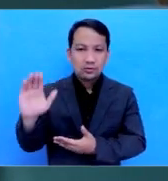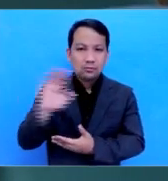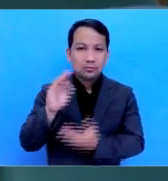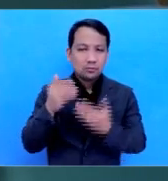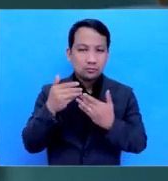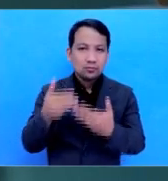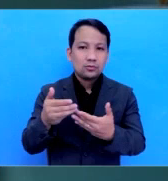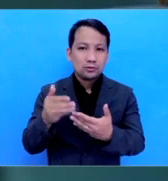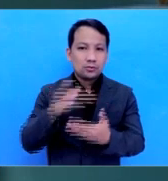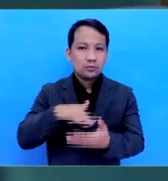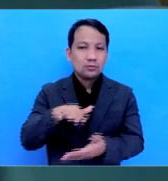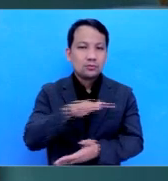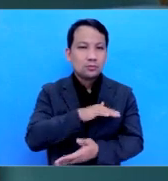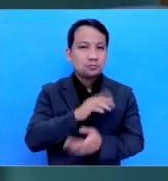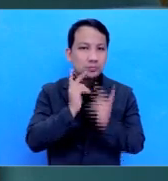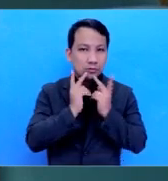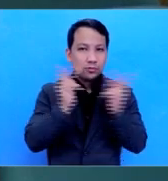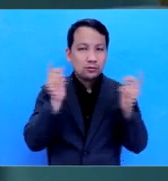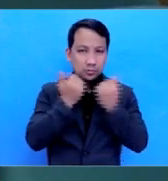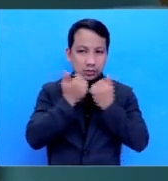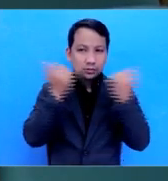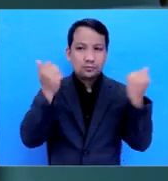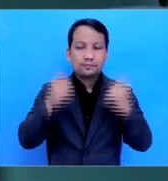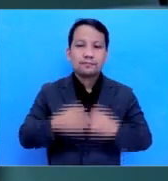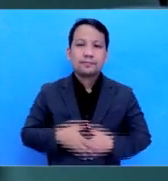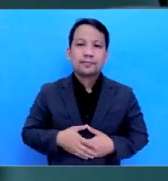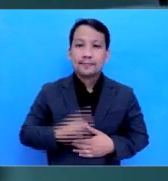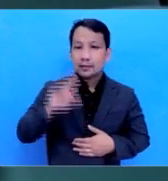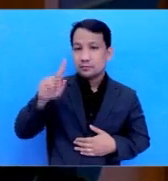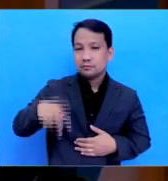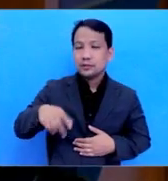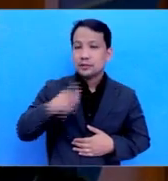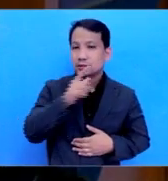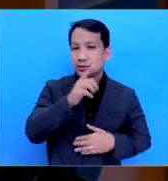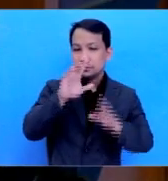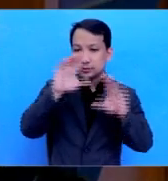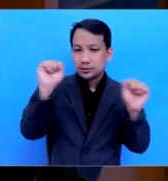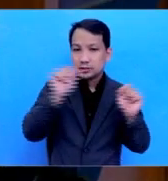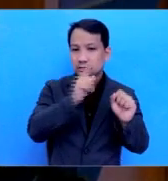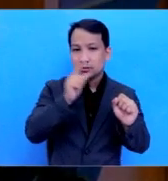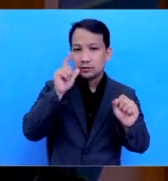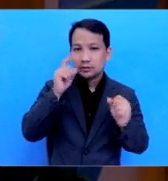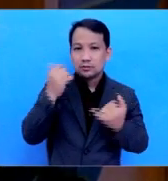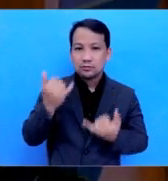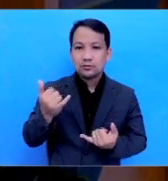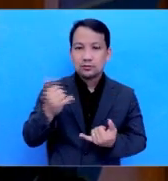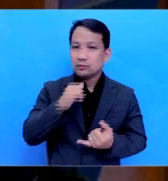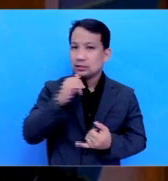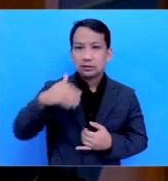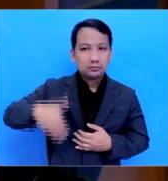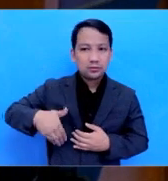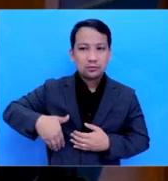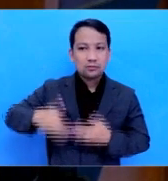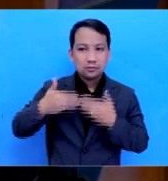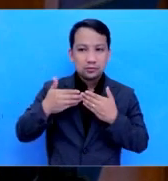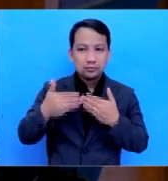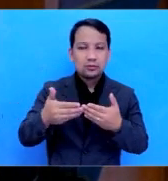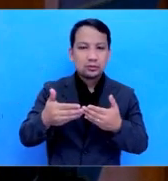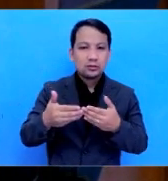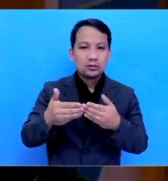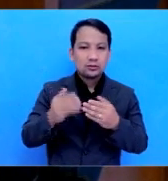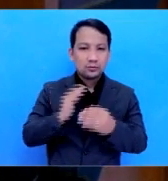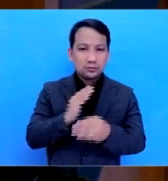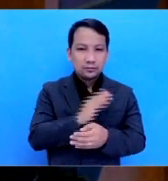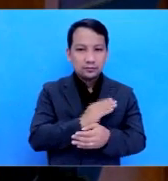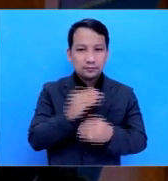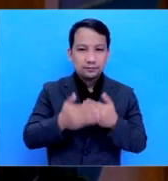such pronouncements by Vice President Lenny Robredo, and so as not to delay the proceedings of this board, we